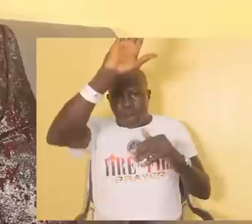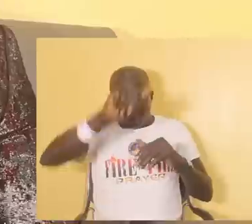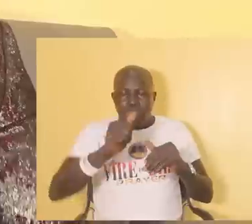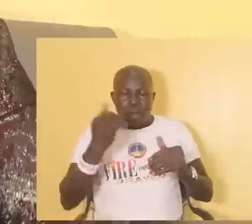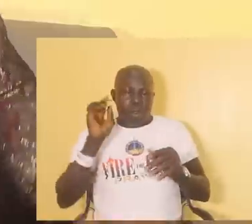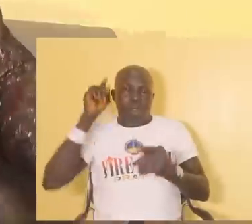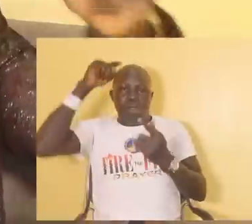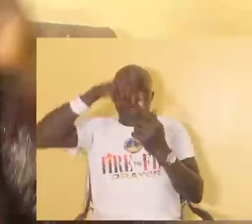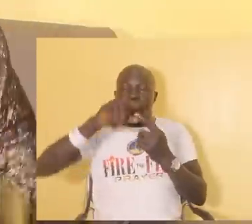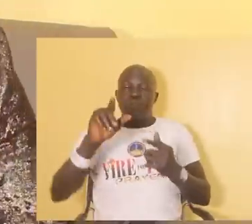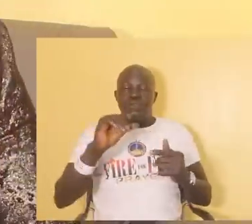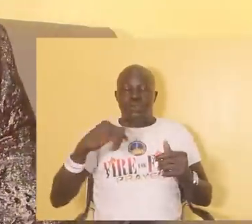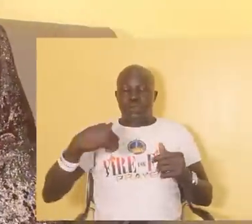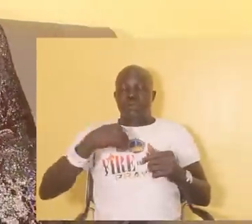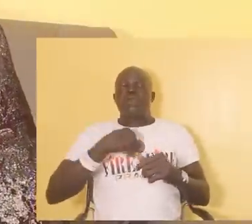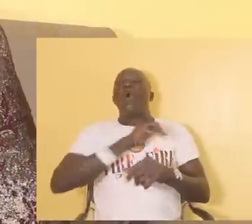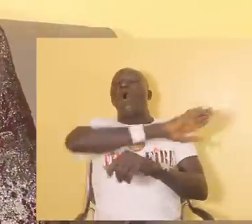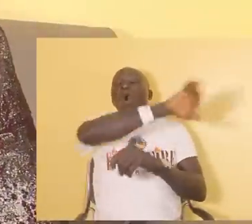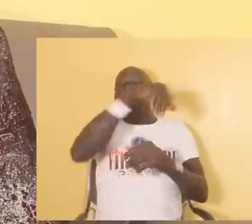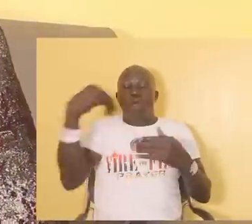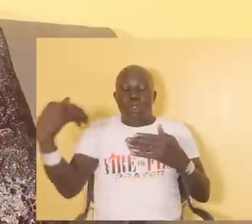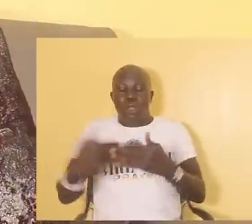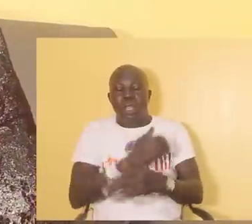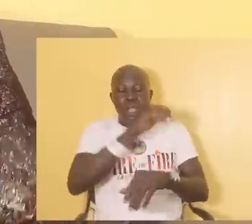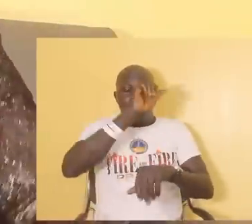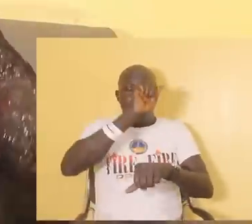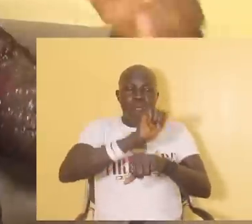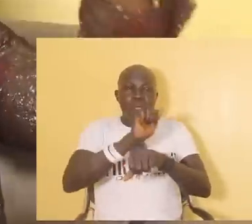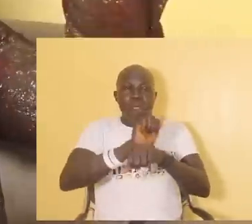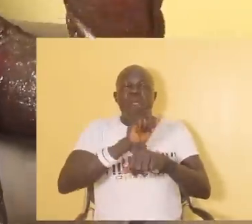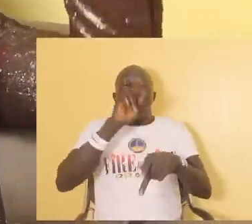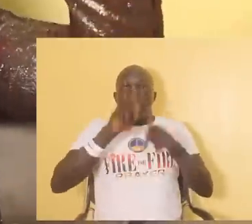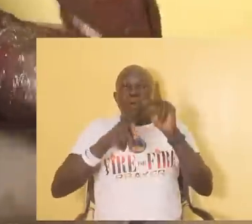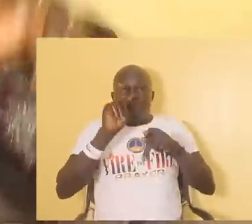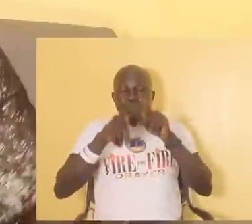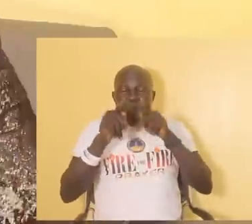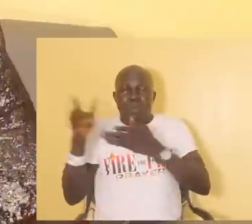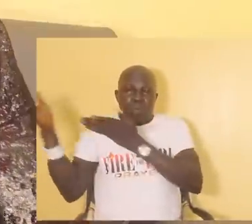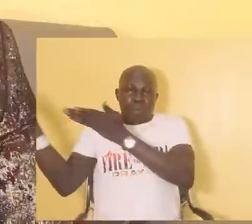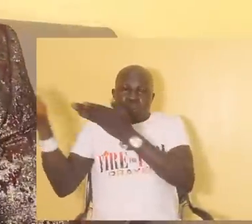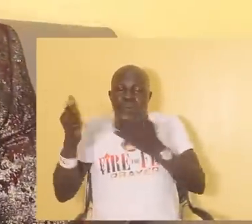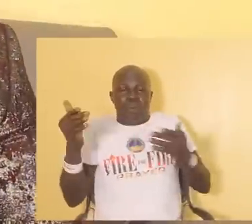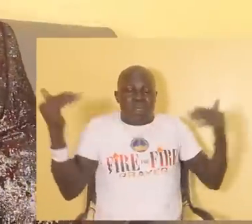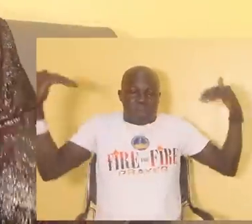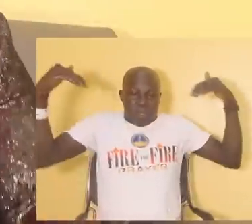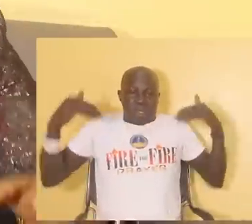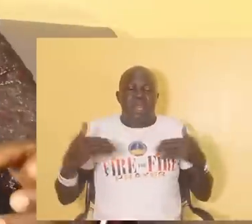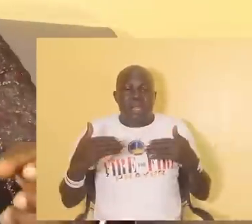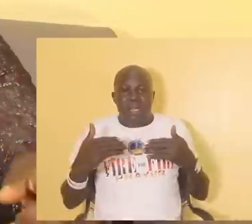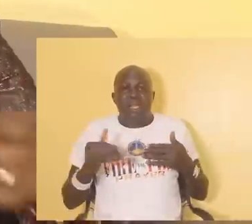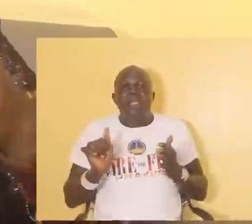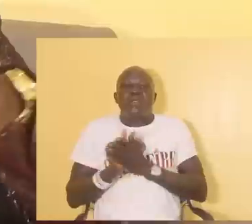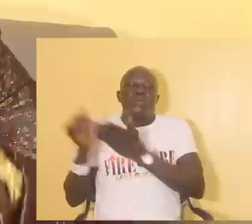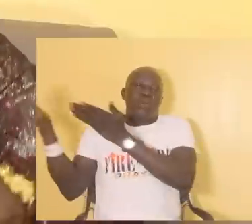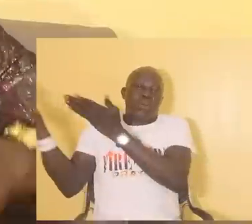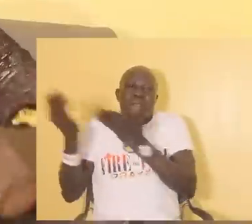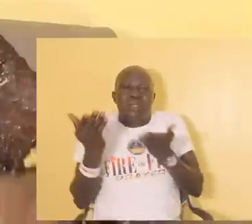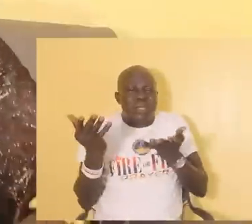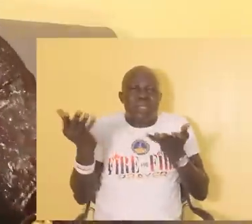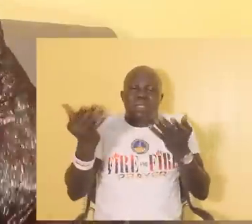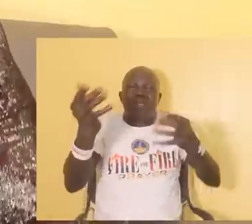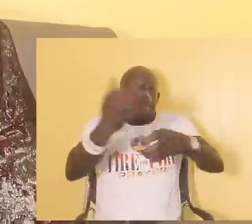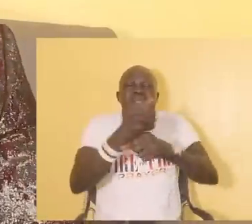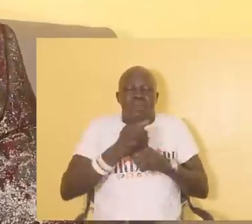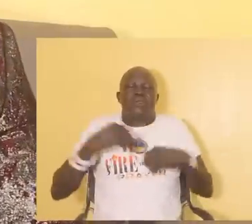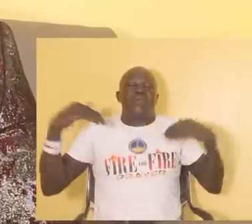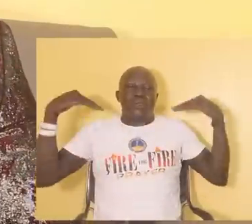unto me. Eyin te sise. All that I've ever lived. But ti aye die to wole ni lo. With every laddie. O ni ko wa gba ajaga mi si oro. He said,